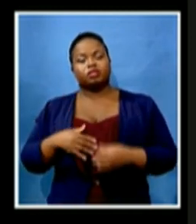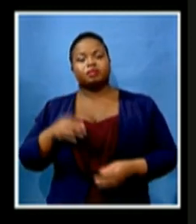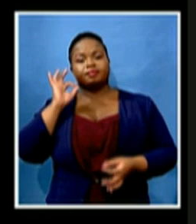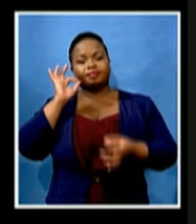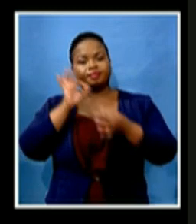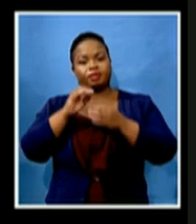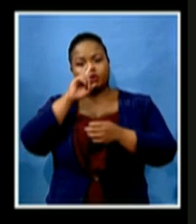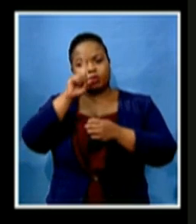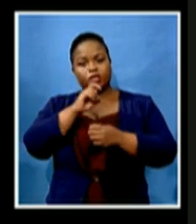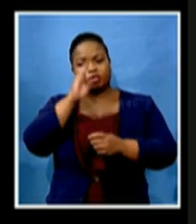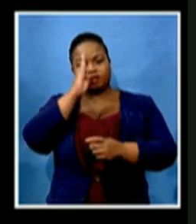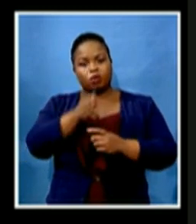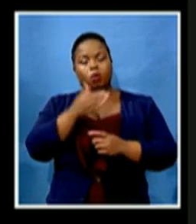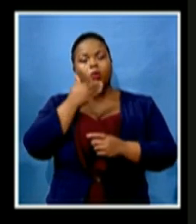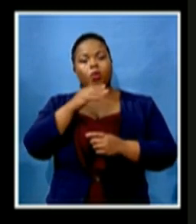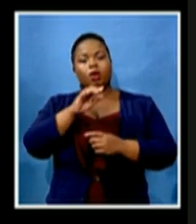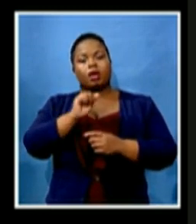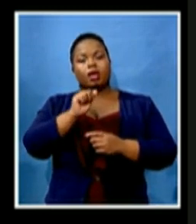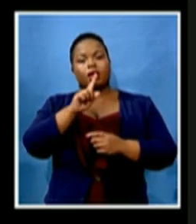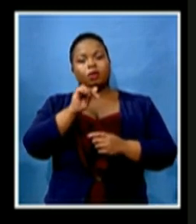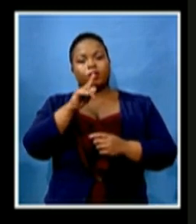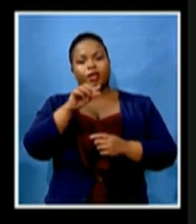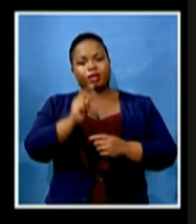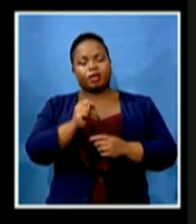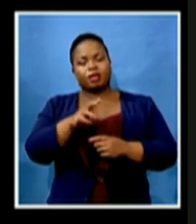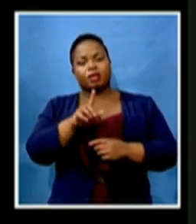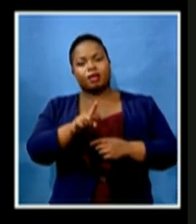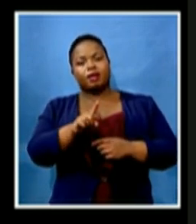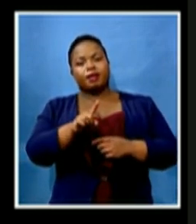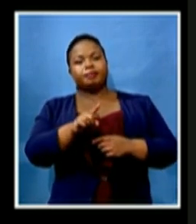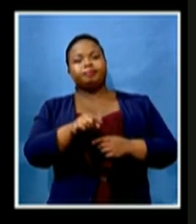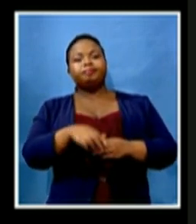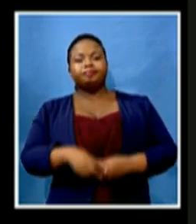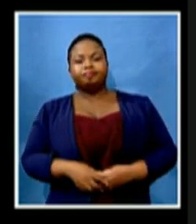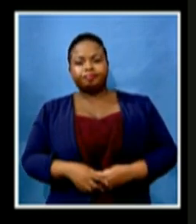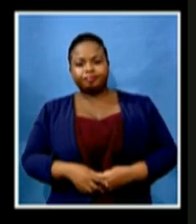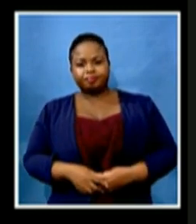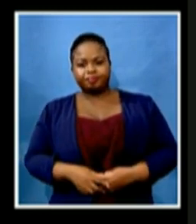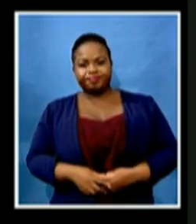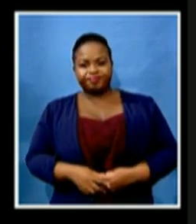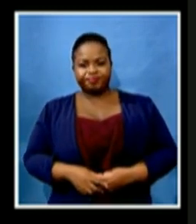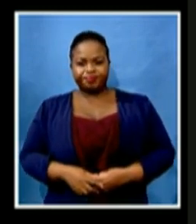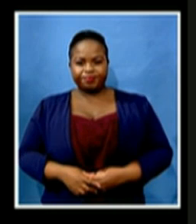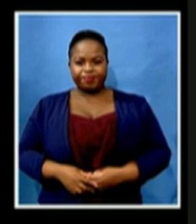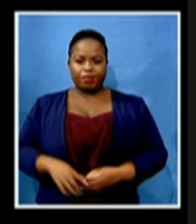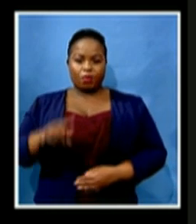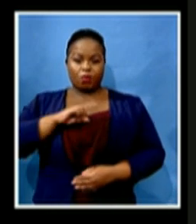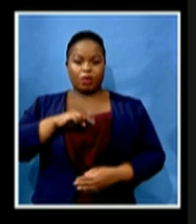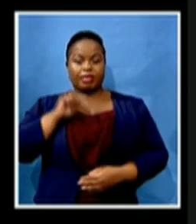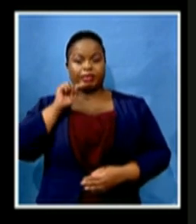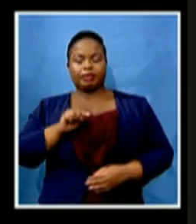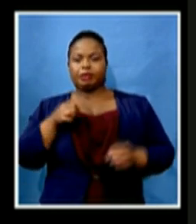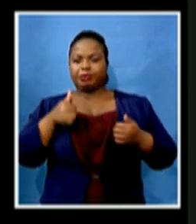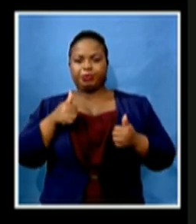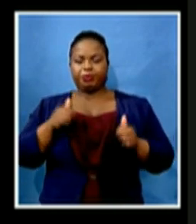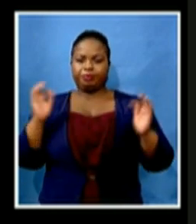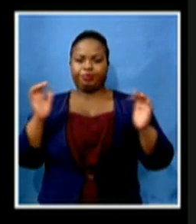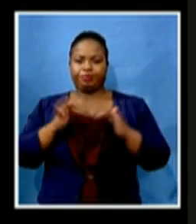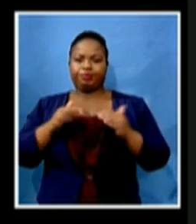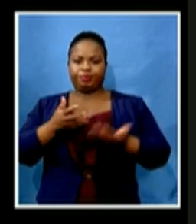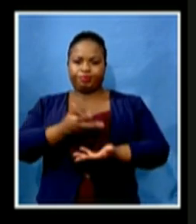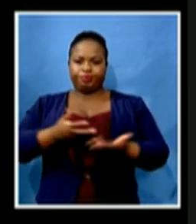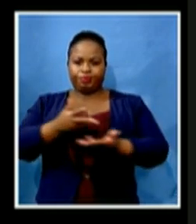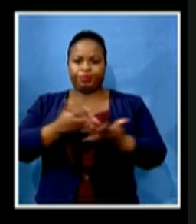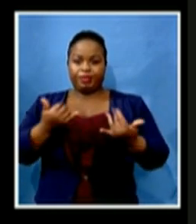the speakers, because this is a really good session. I think most of the models